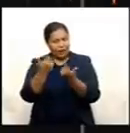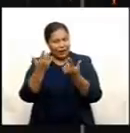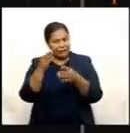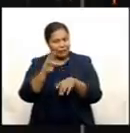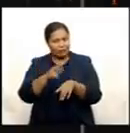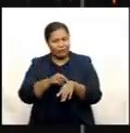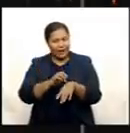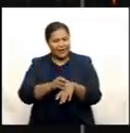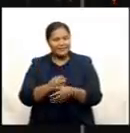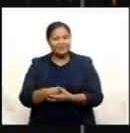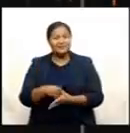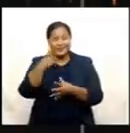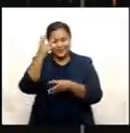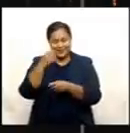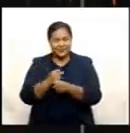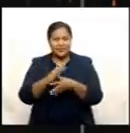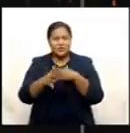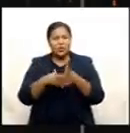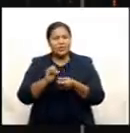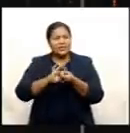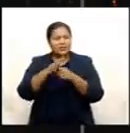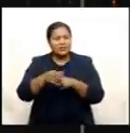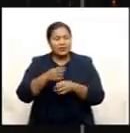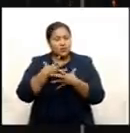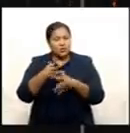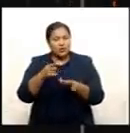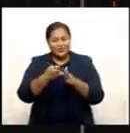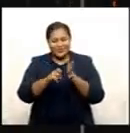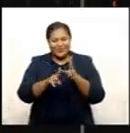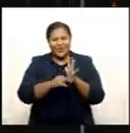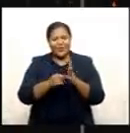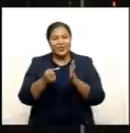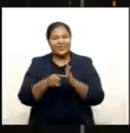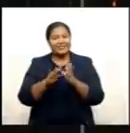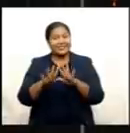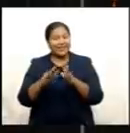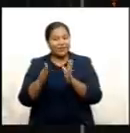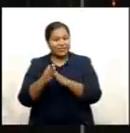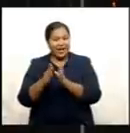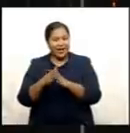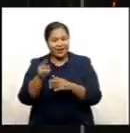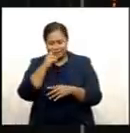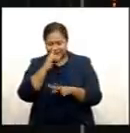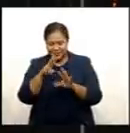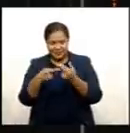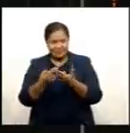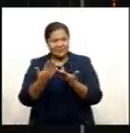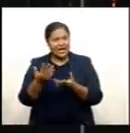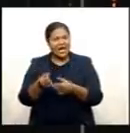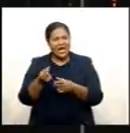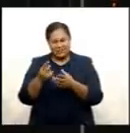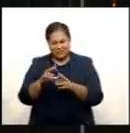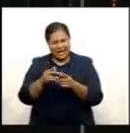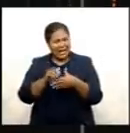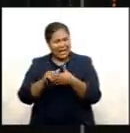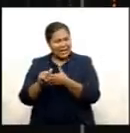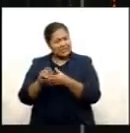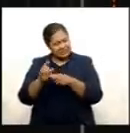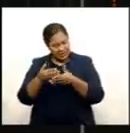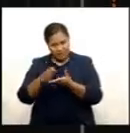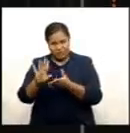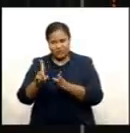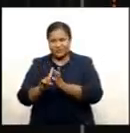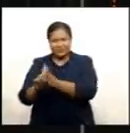And recapping our main stories, COVID cases shock Corovo residents. Landowners approve Coral Coast quarantine facilities, and